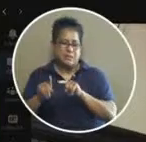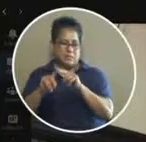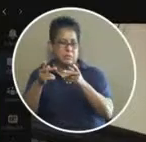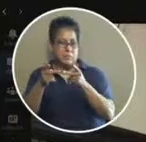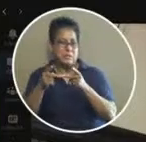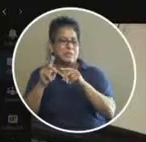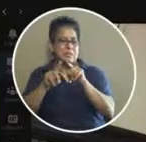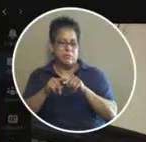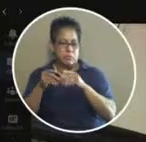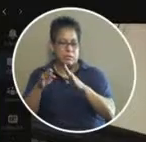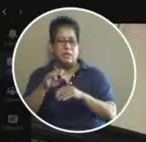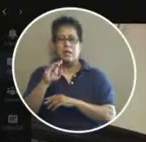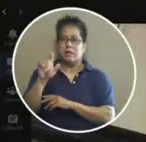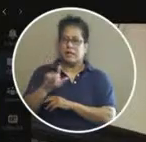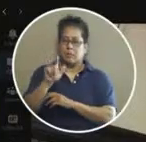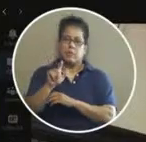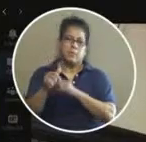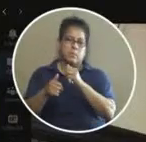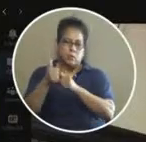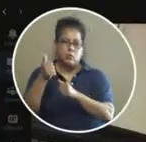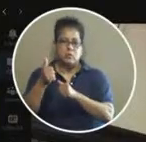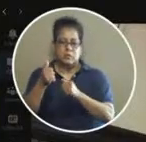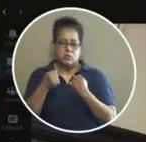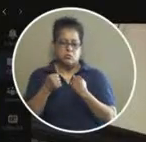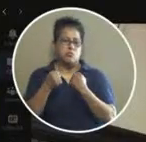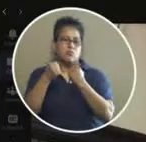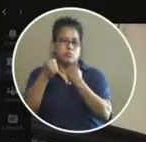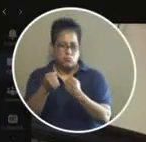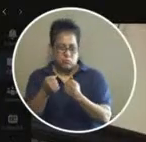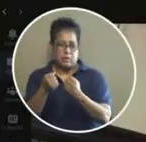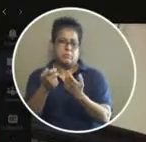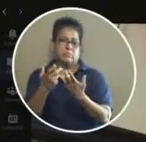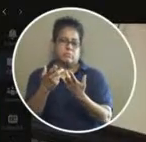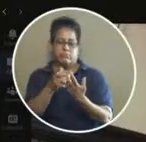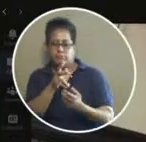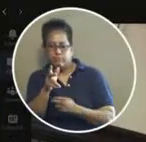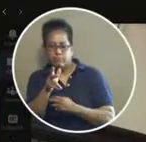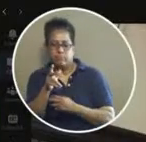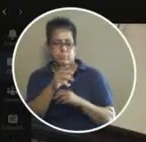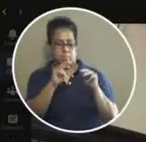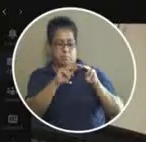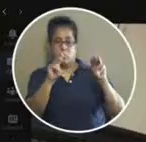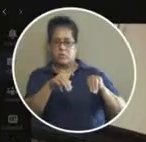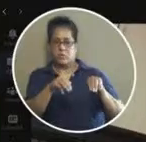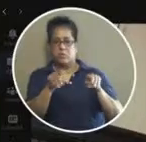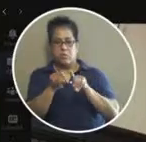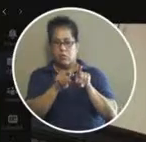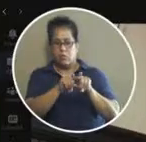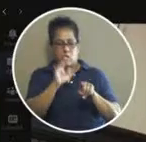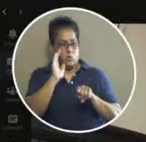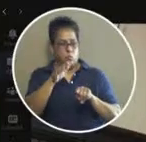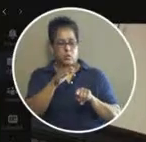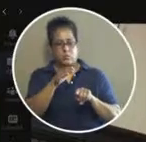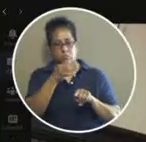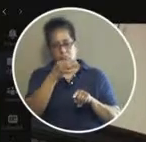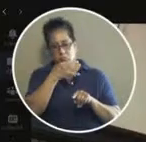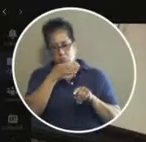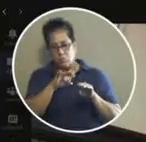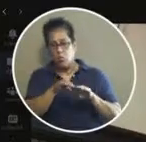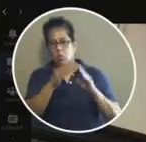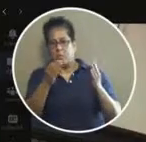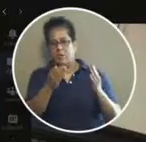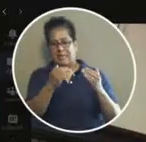in different ways. The libraries are primarily on a drive-up basis, and our museums will be opening up in a